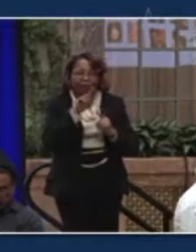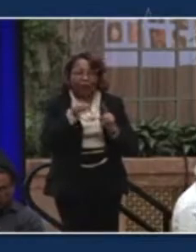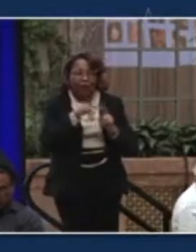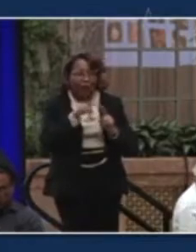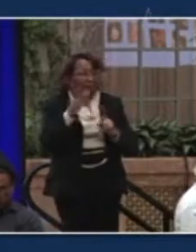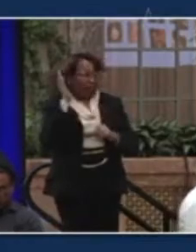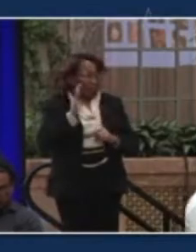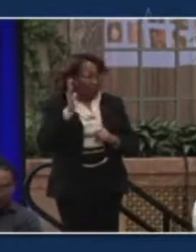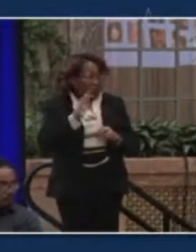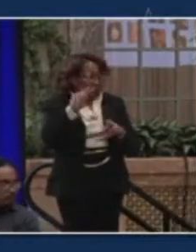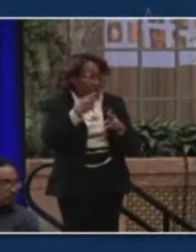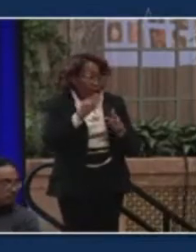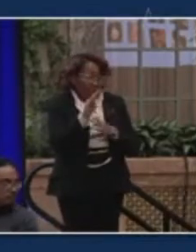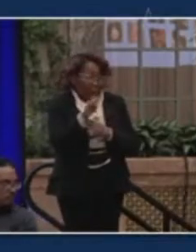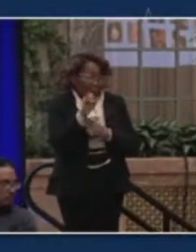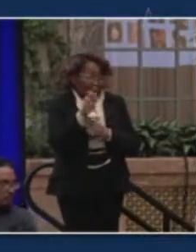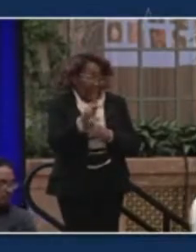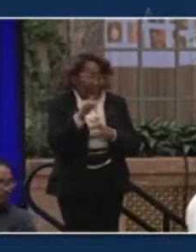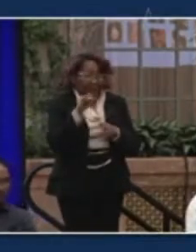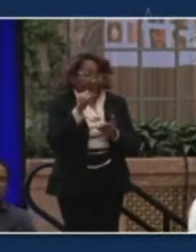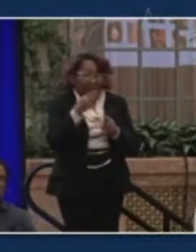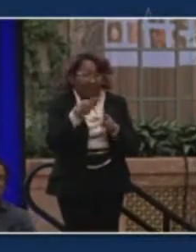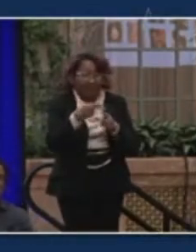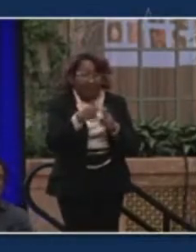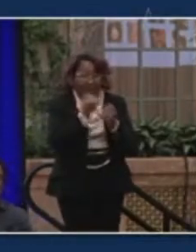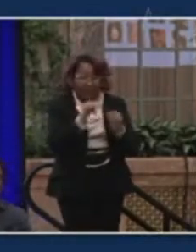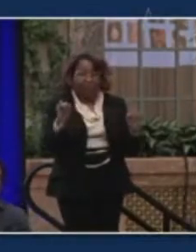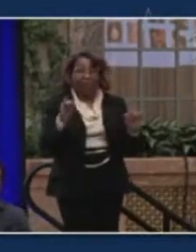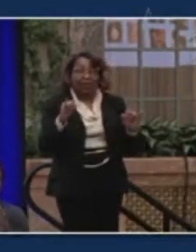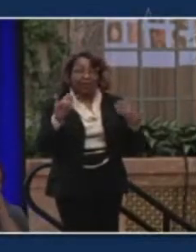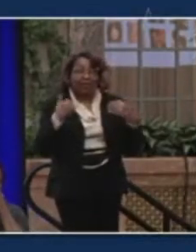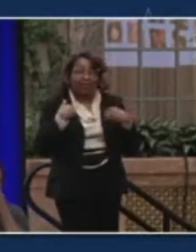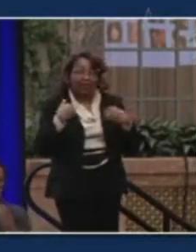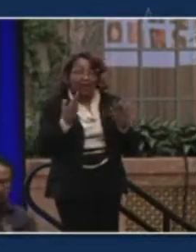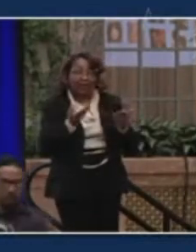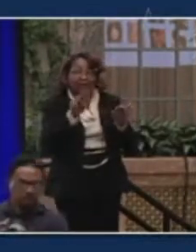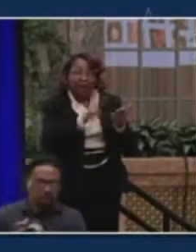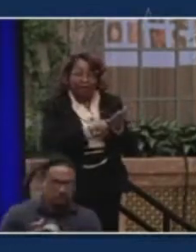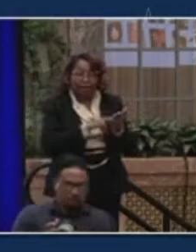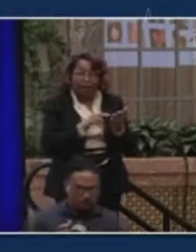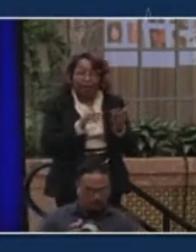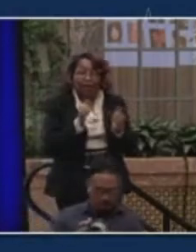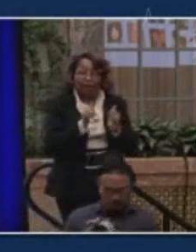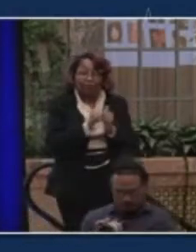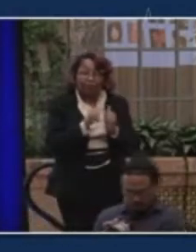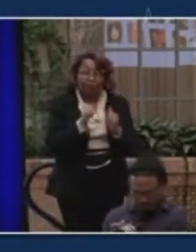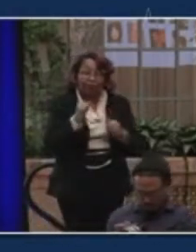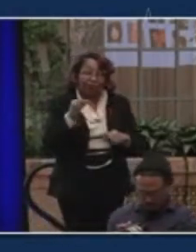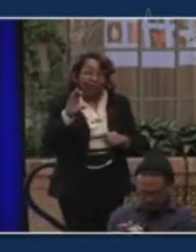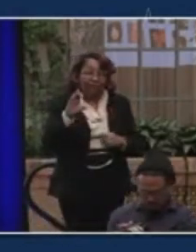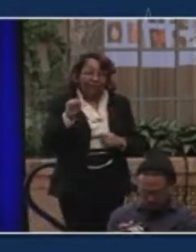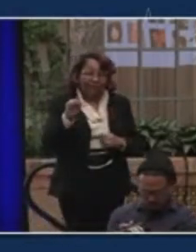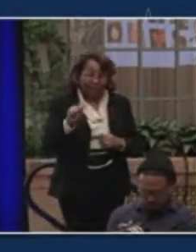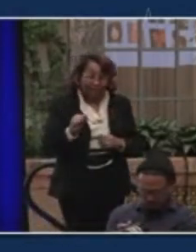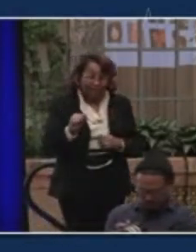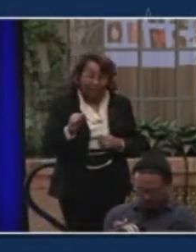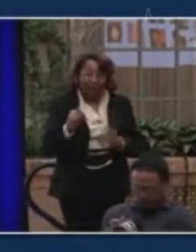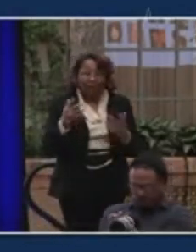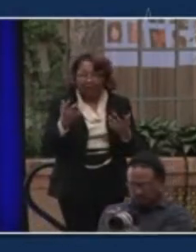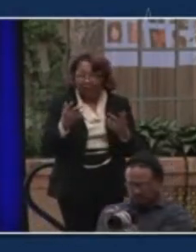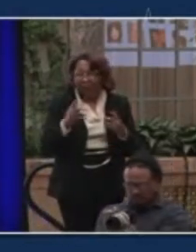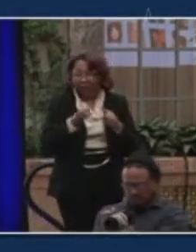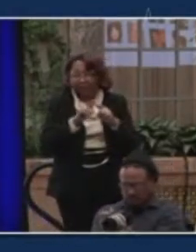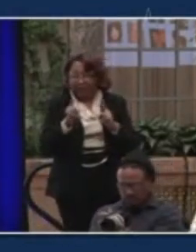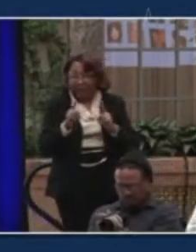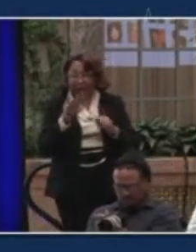Bank, and Independence Bank had a contract with the city of Chicago, CTA, for counting the change that